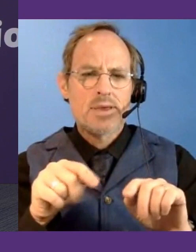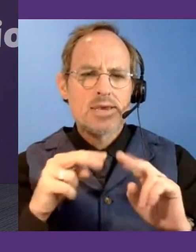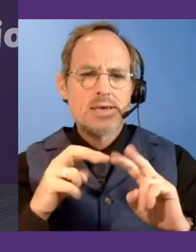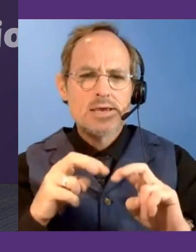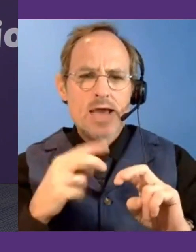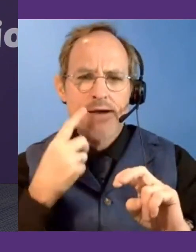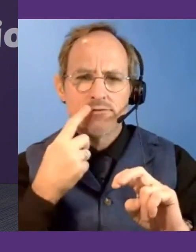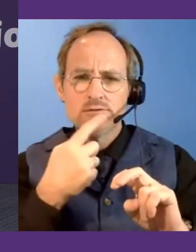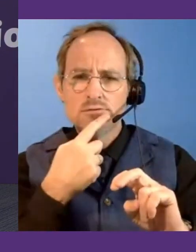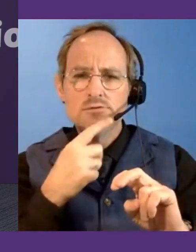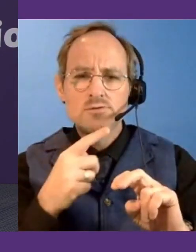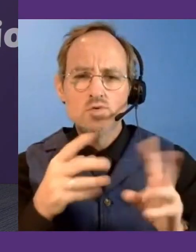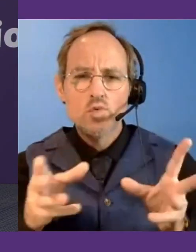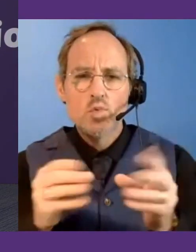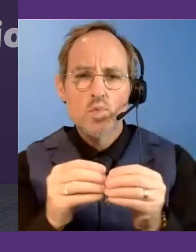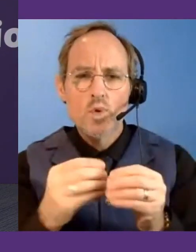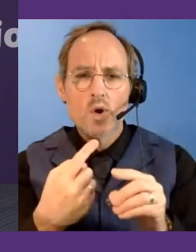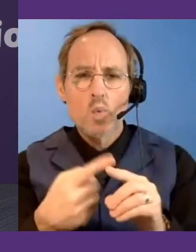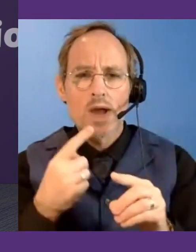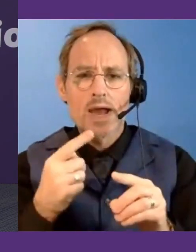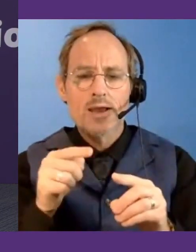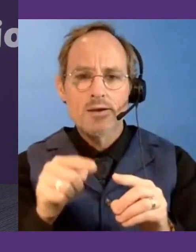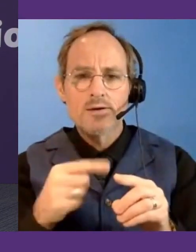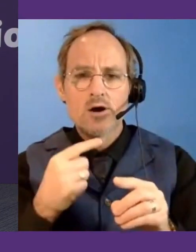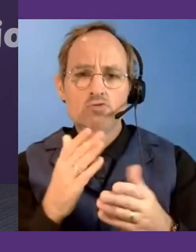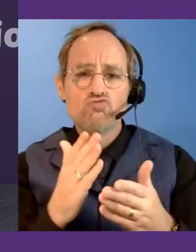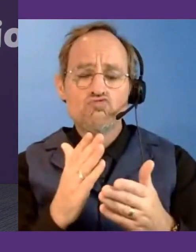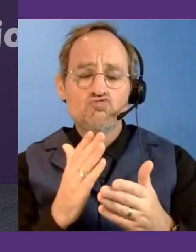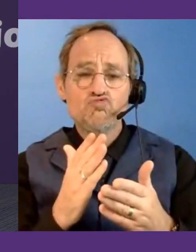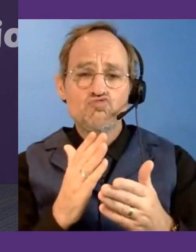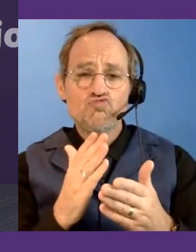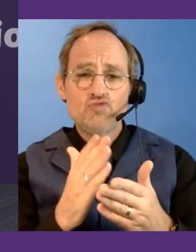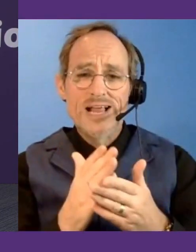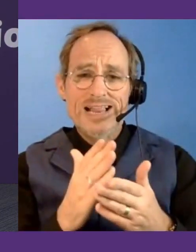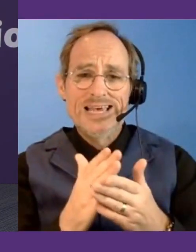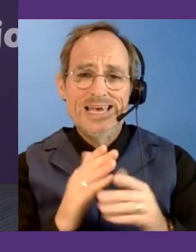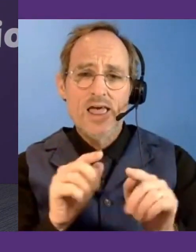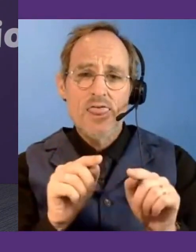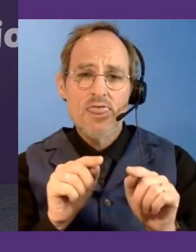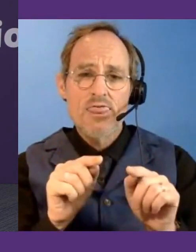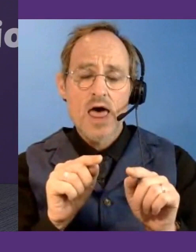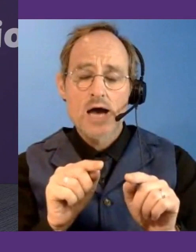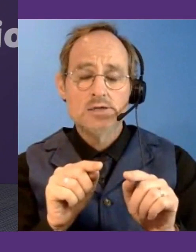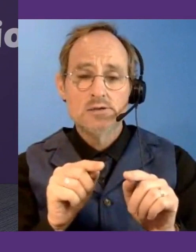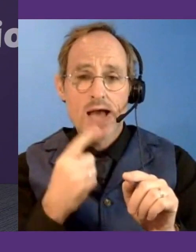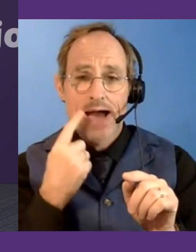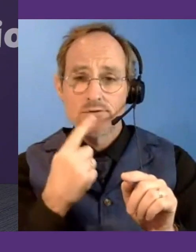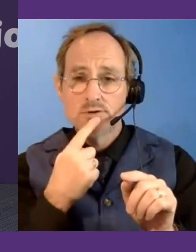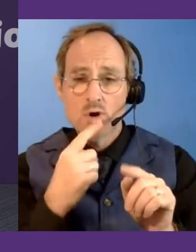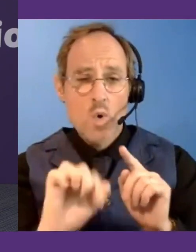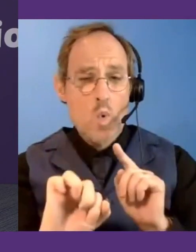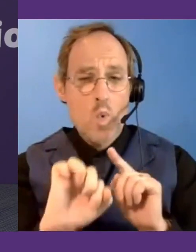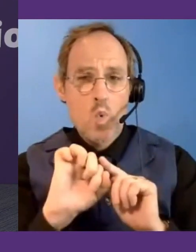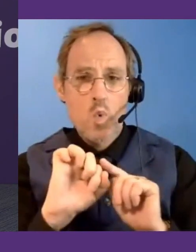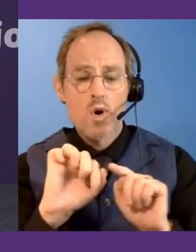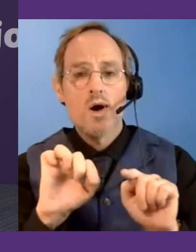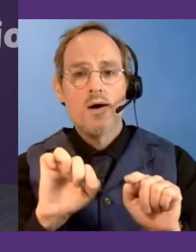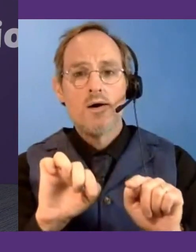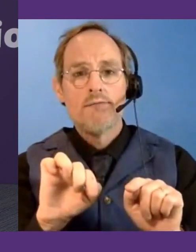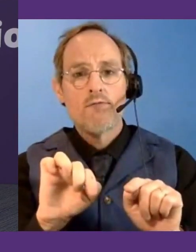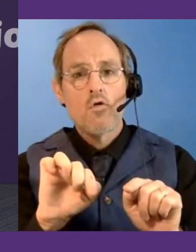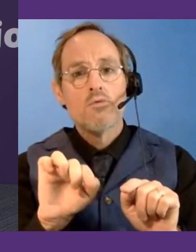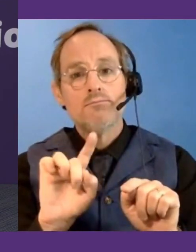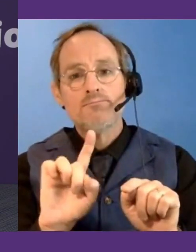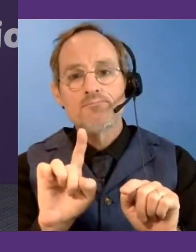came together quite quickly that really shone a light on the fact that people living with